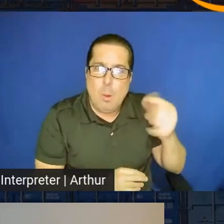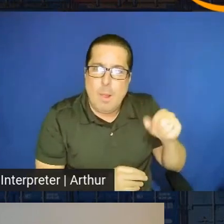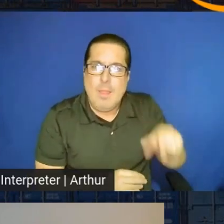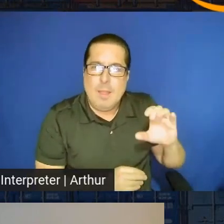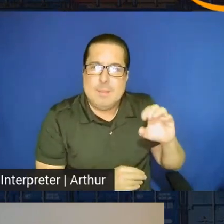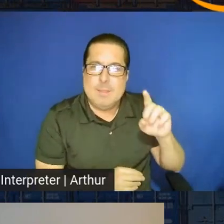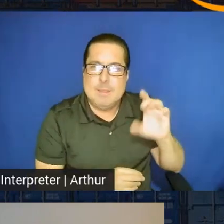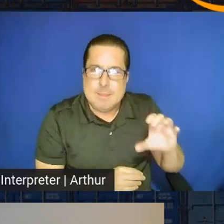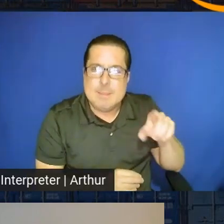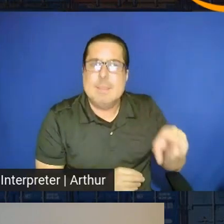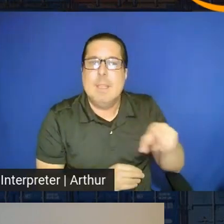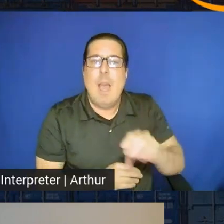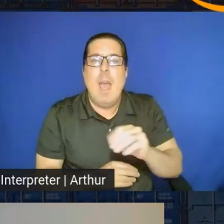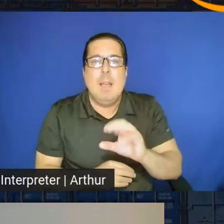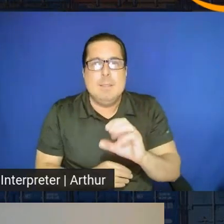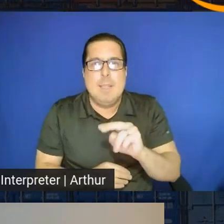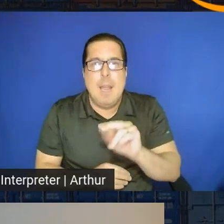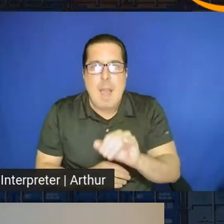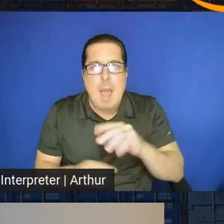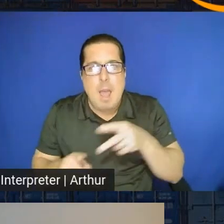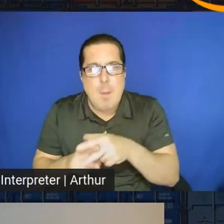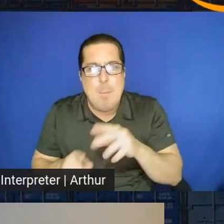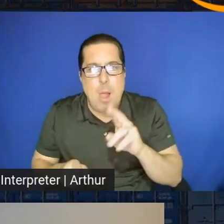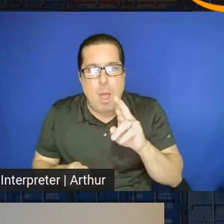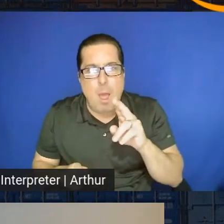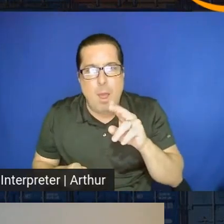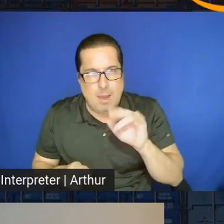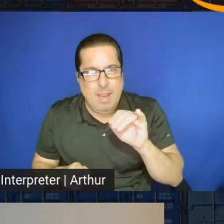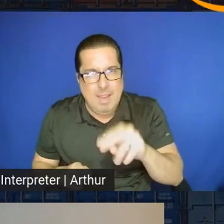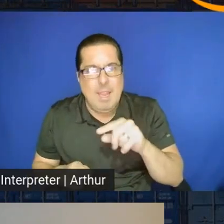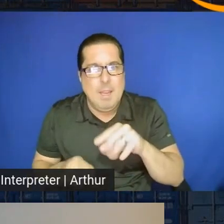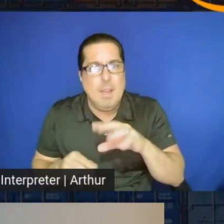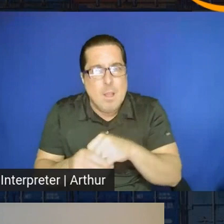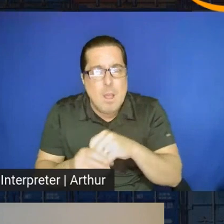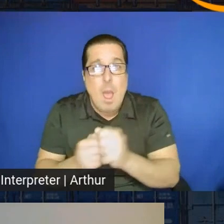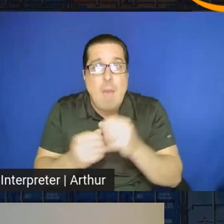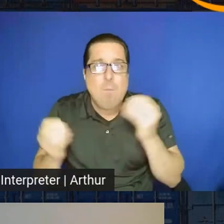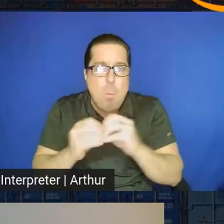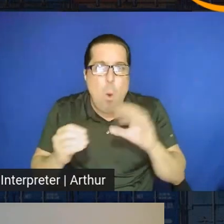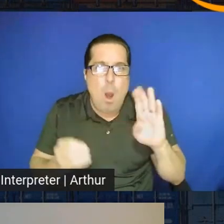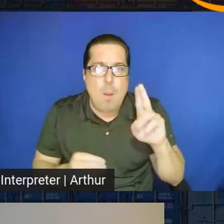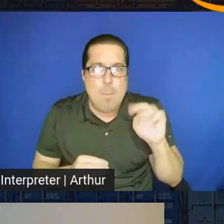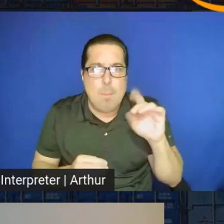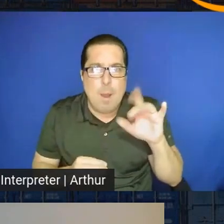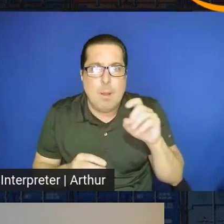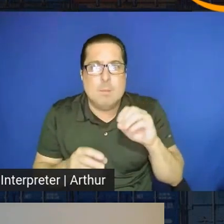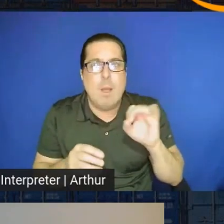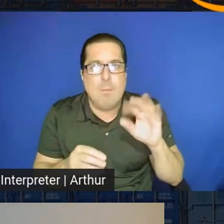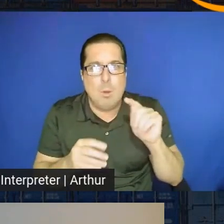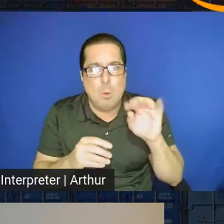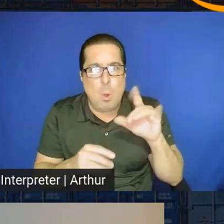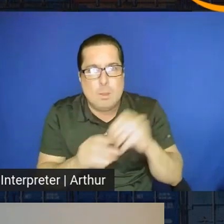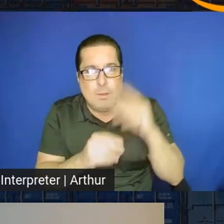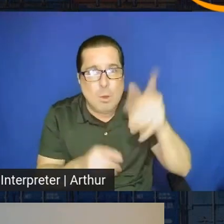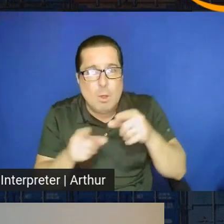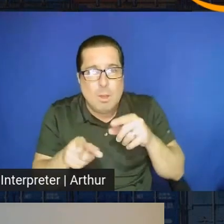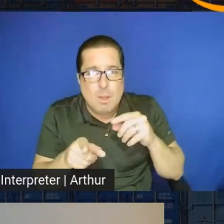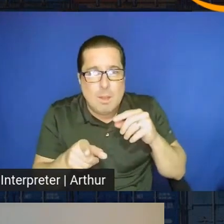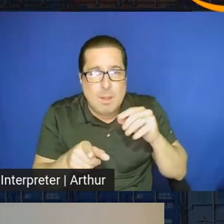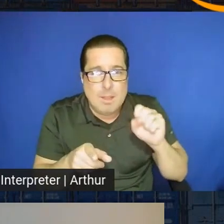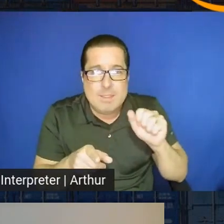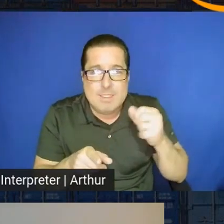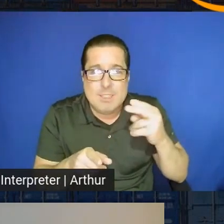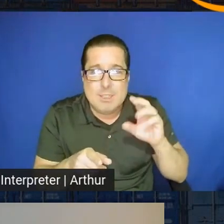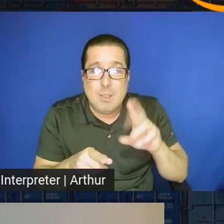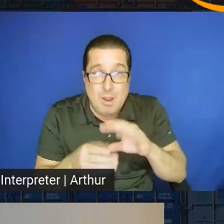or CNI plugin. And we are looking to bundle more and more tools in the future. And like Sai, you mentioned, there's a next session on curated packages